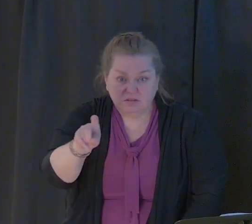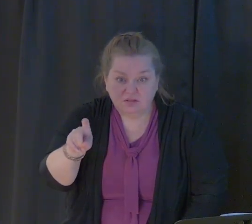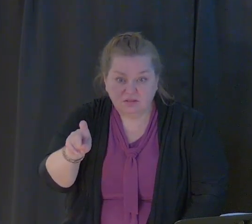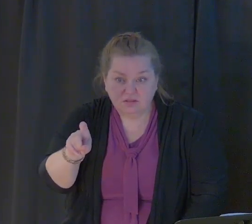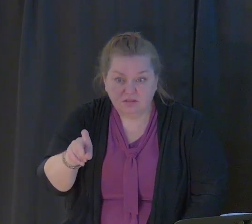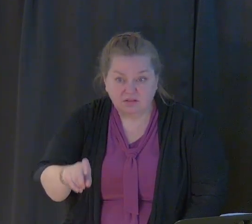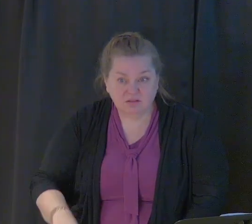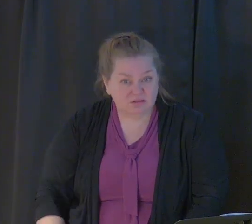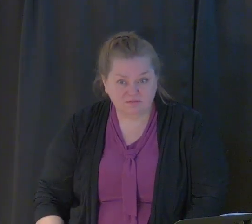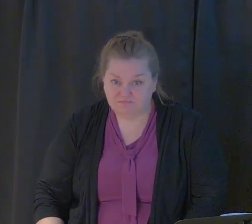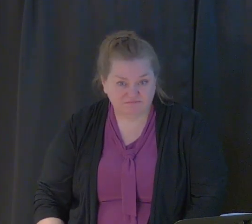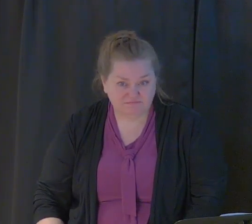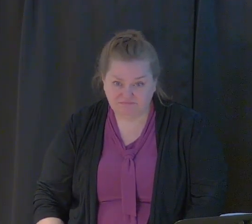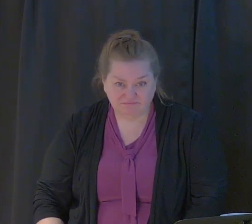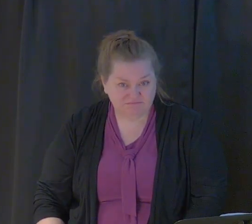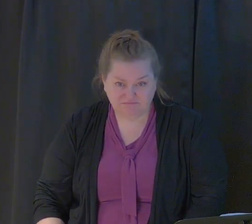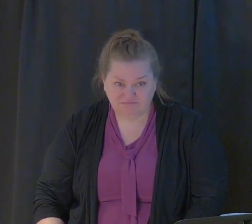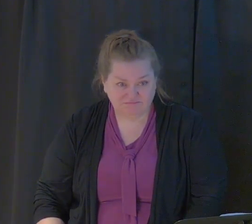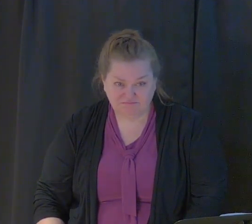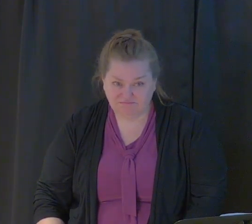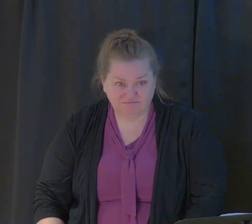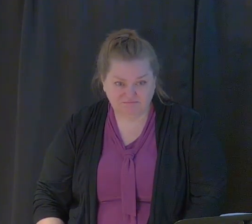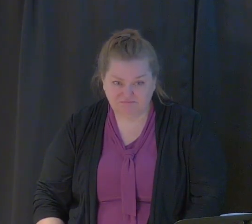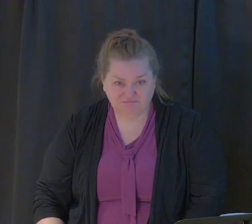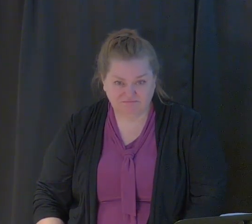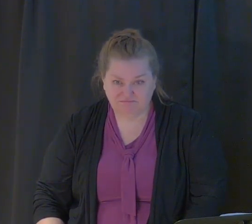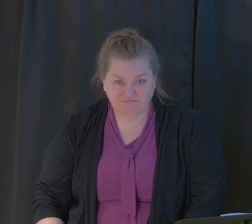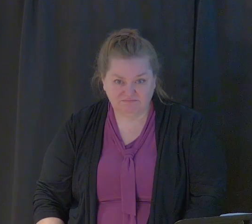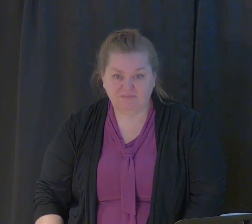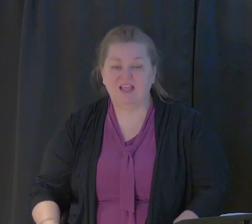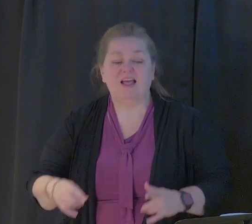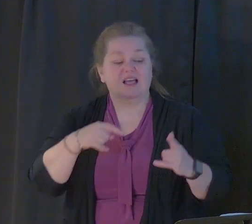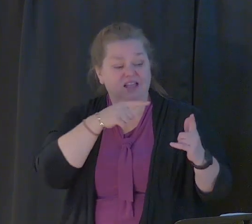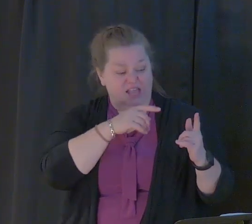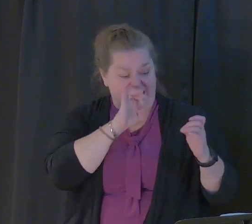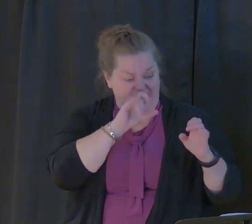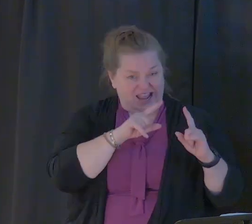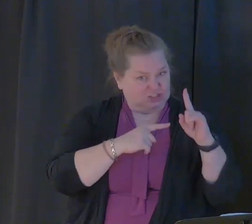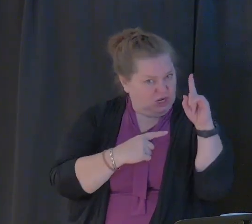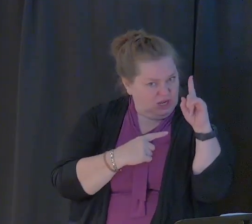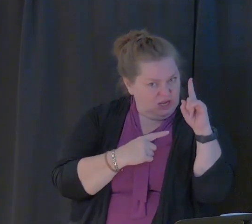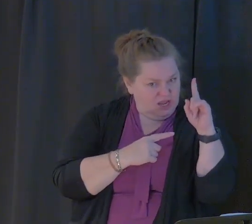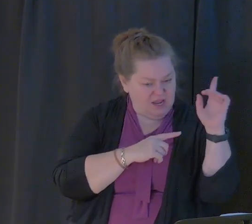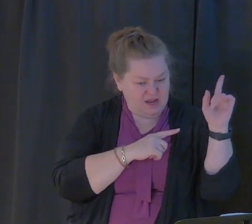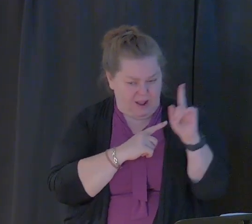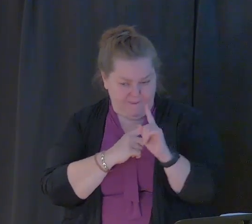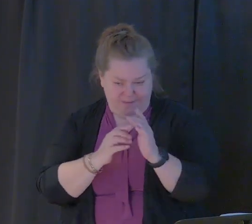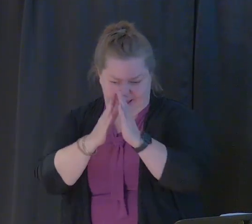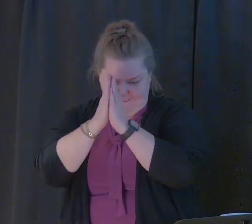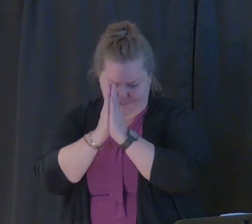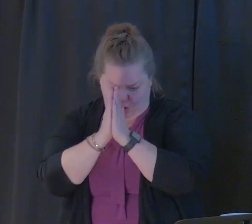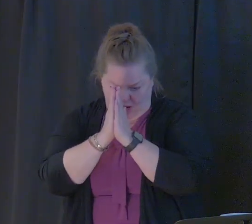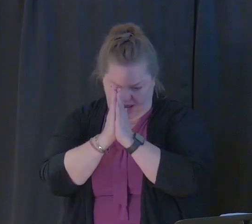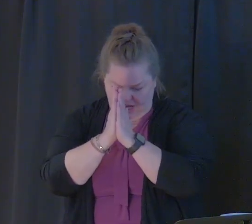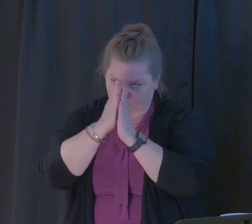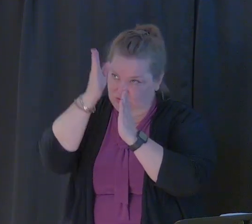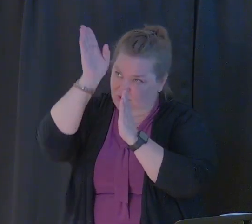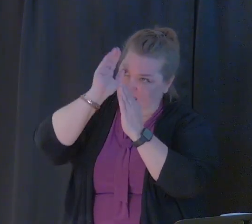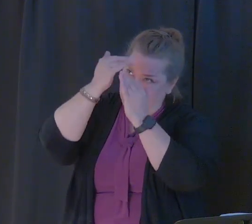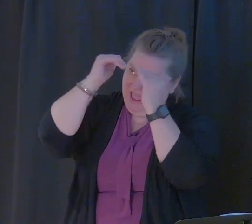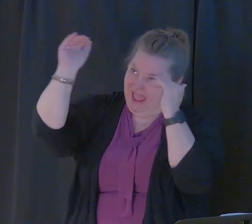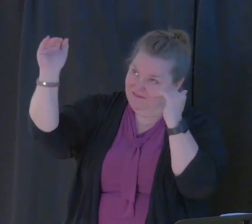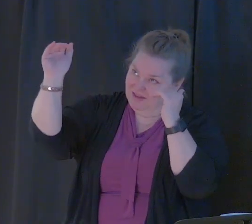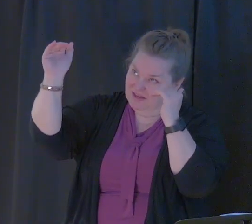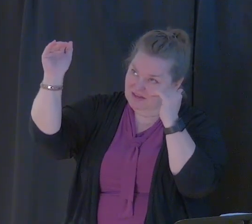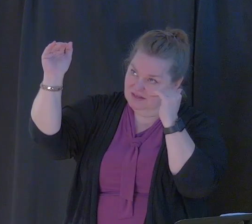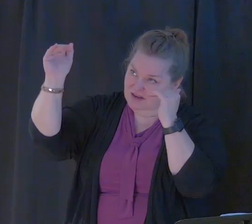altar and prays to the God of heaven. And before he finishes his prayer, the altar is